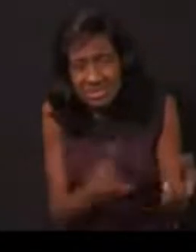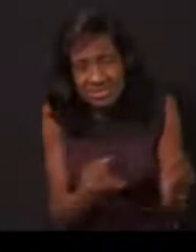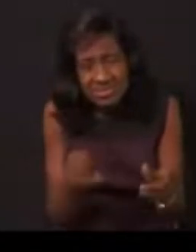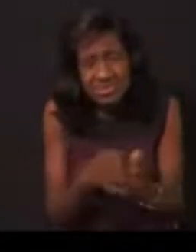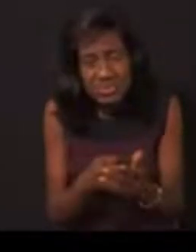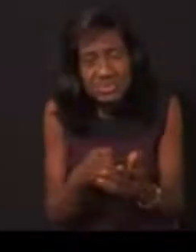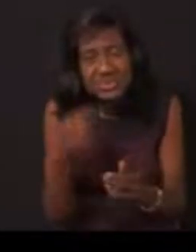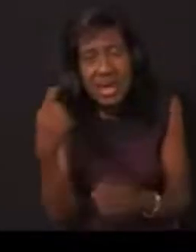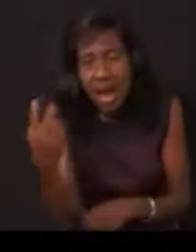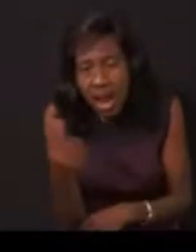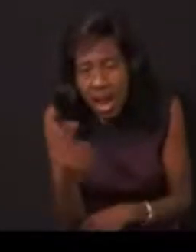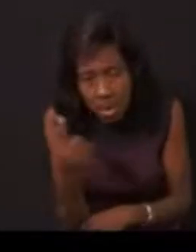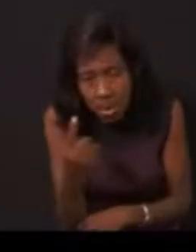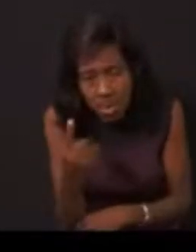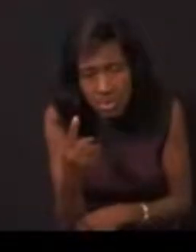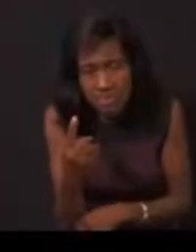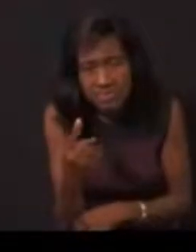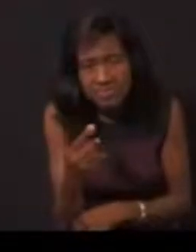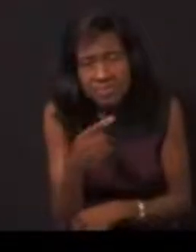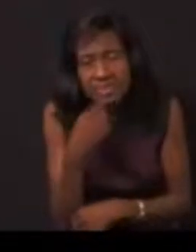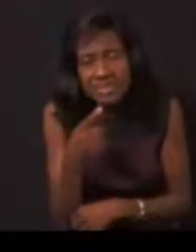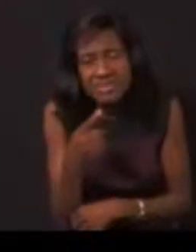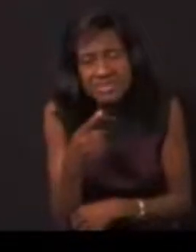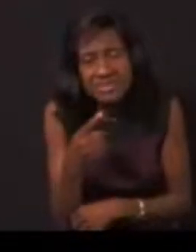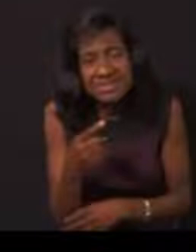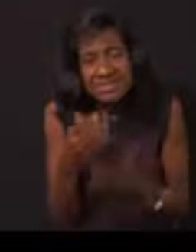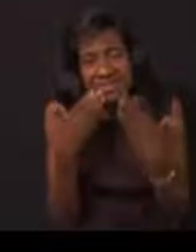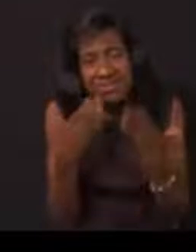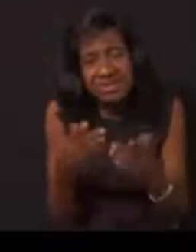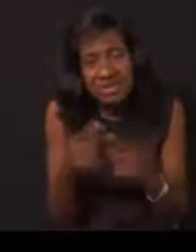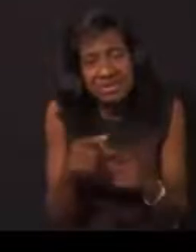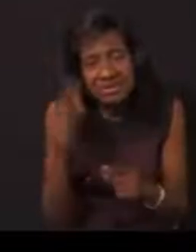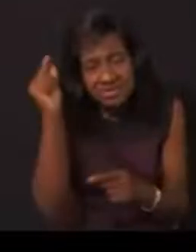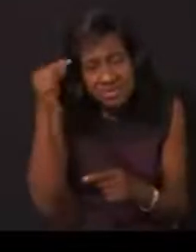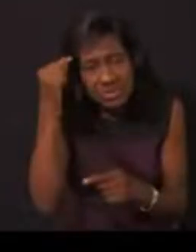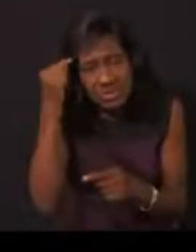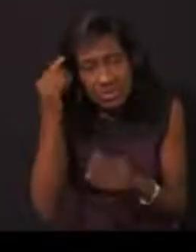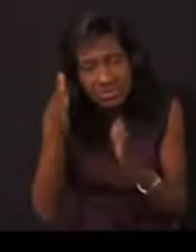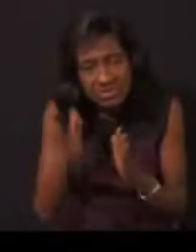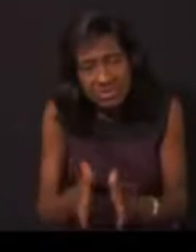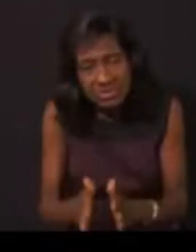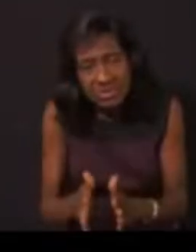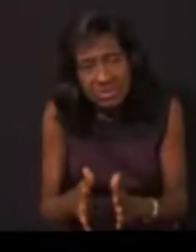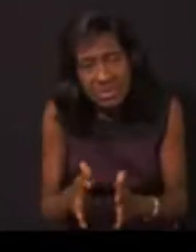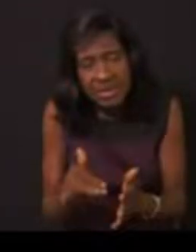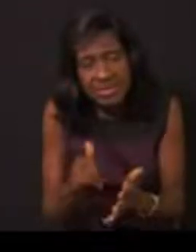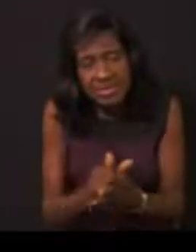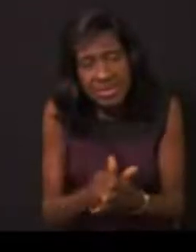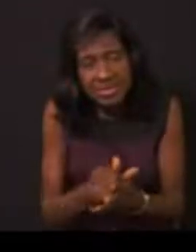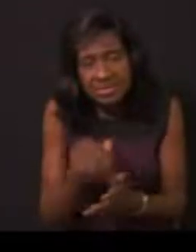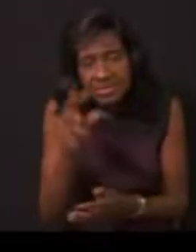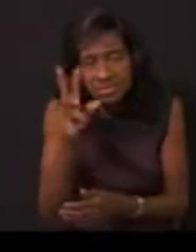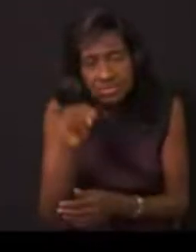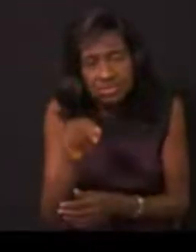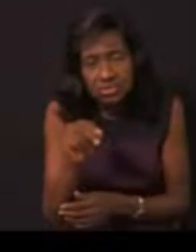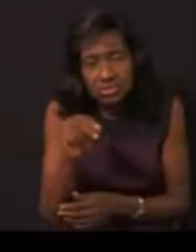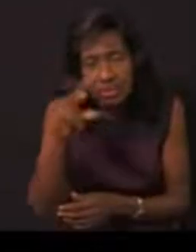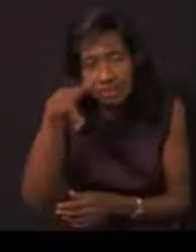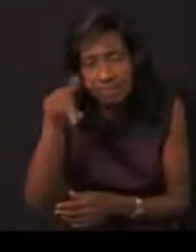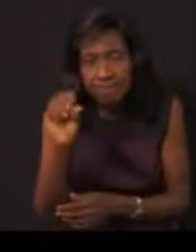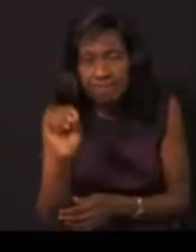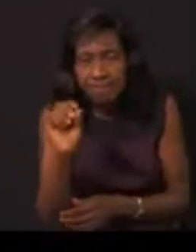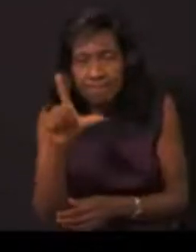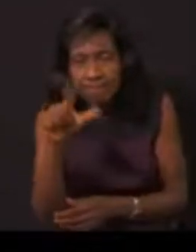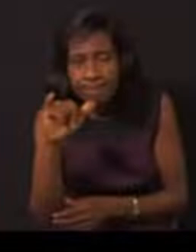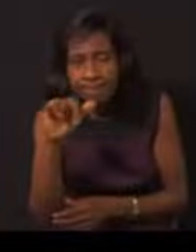I applaud the governor for actually making at the beginning of his statement that politics has no place in fighting